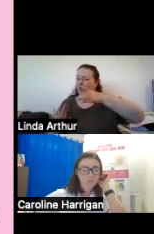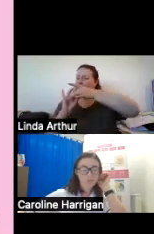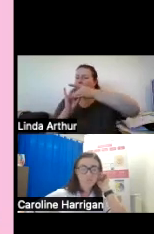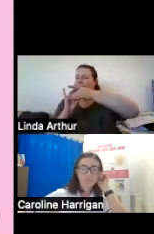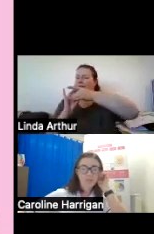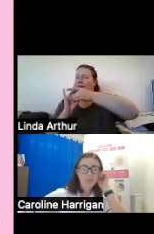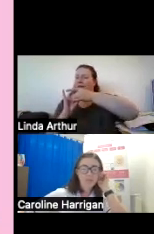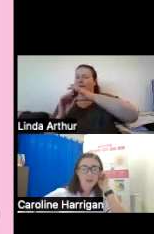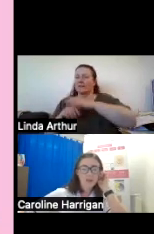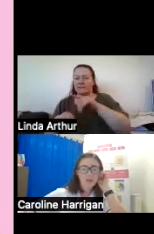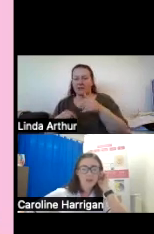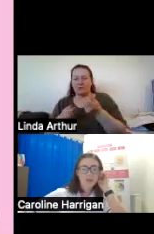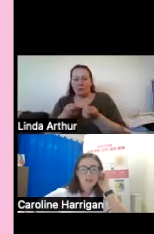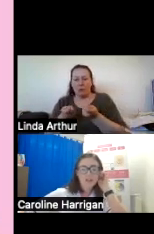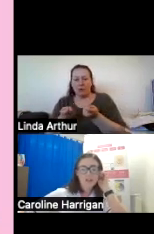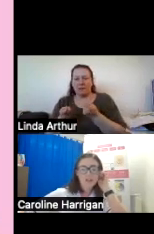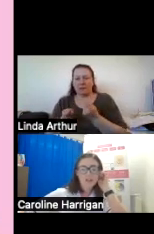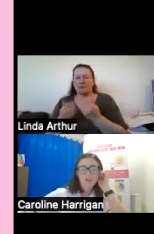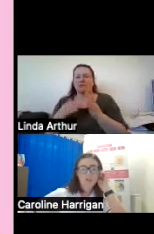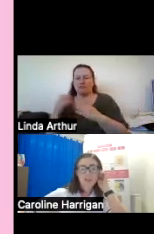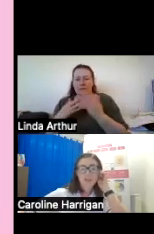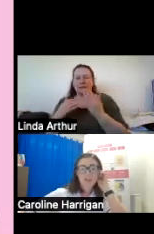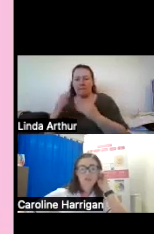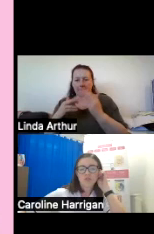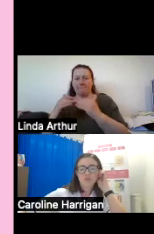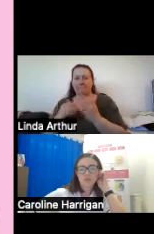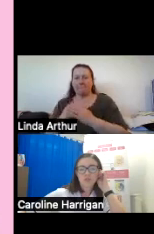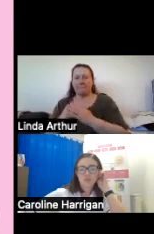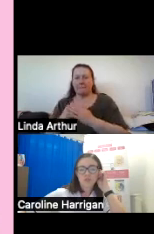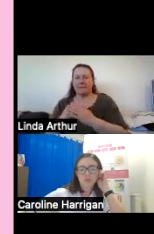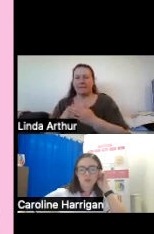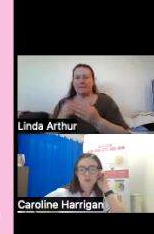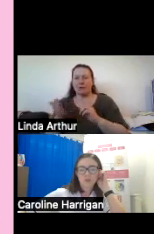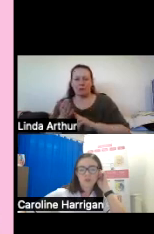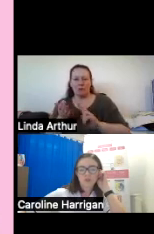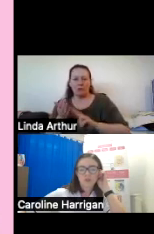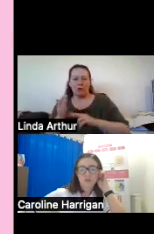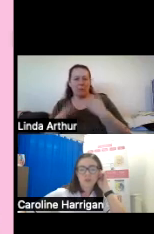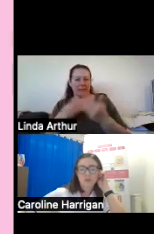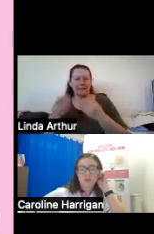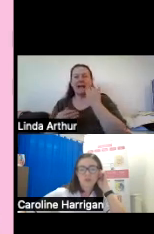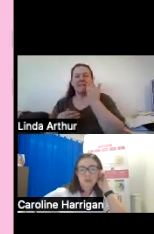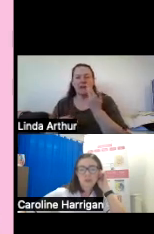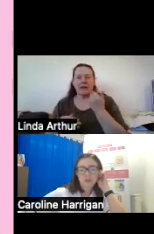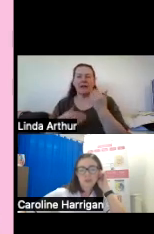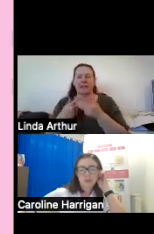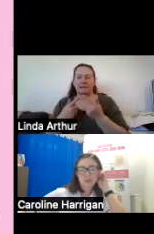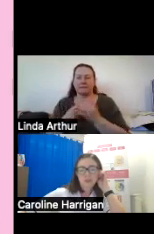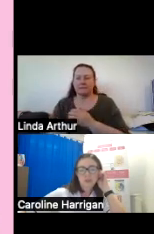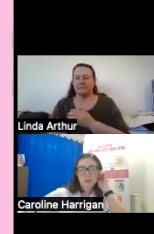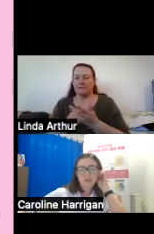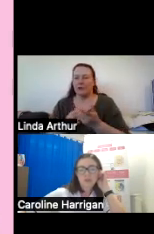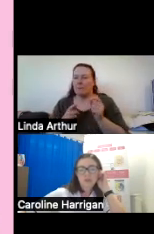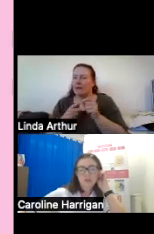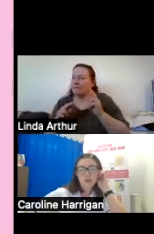other. And then you can gradually do it whenever you're just doing your normal functional things. And the main thing with your pelvic